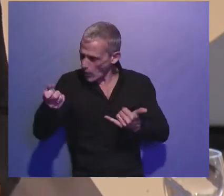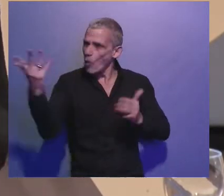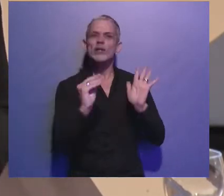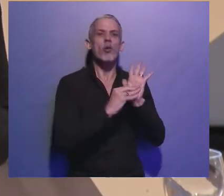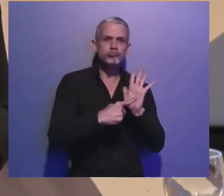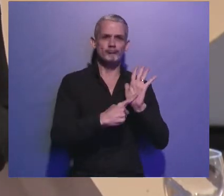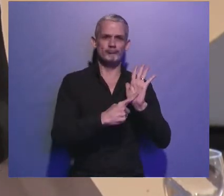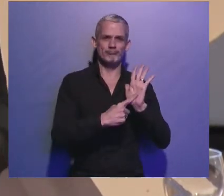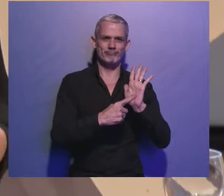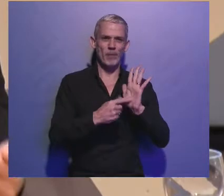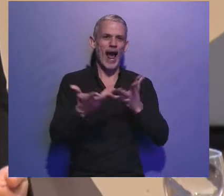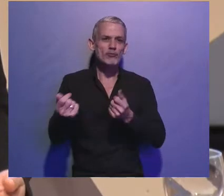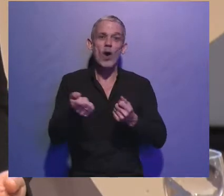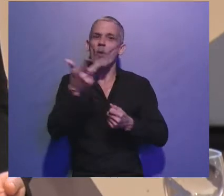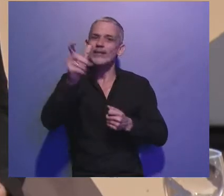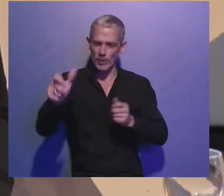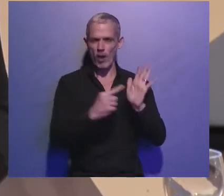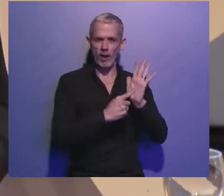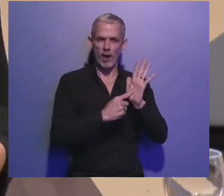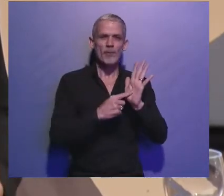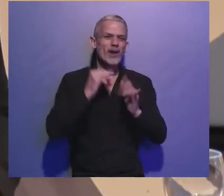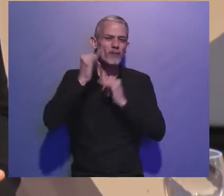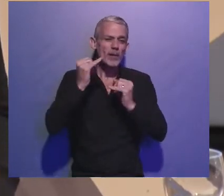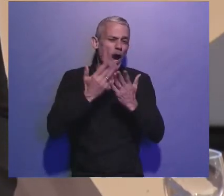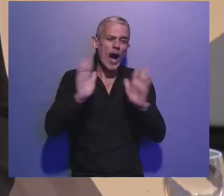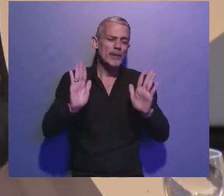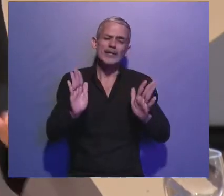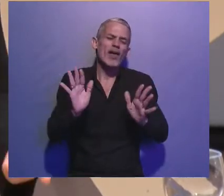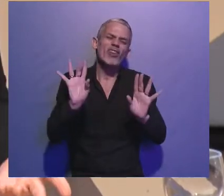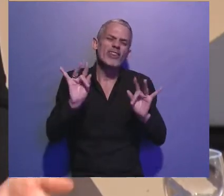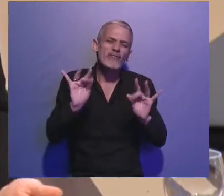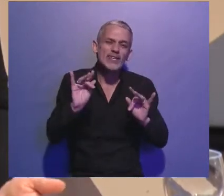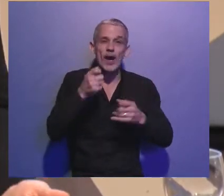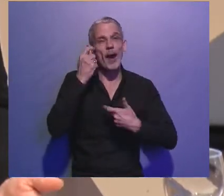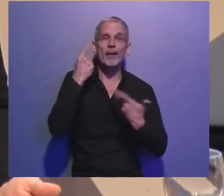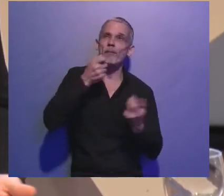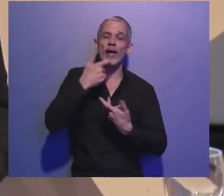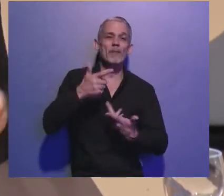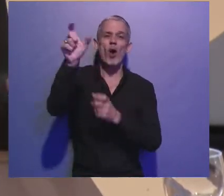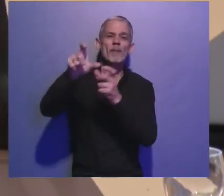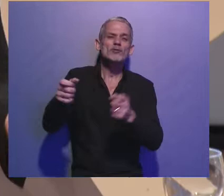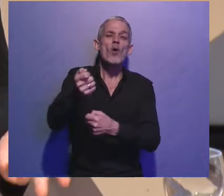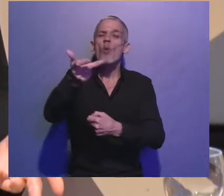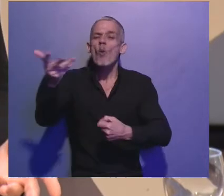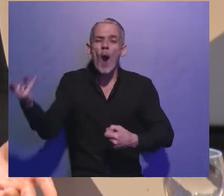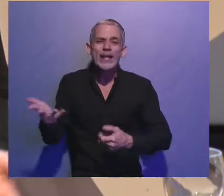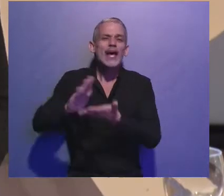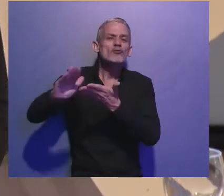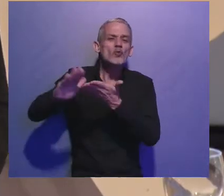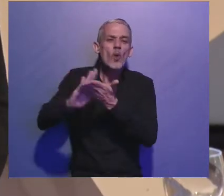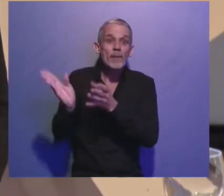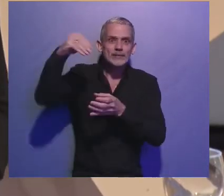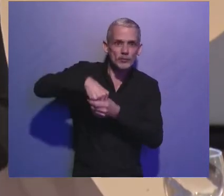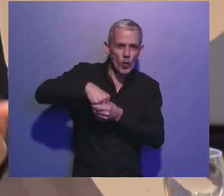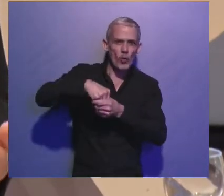it's harder to measure those intangible things like how many new people did you introduce to your government by crowdsourcing input on the